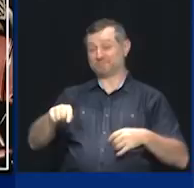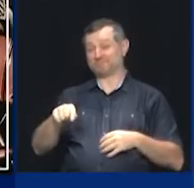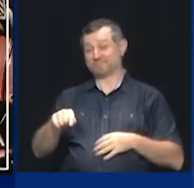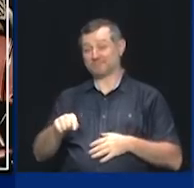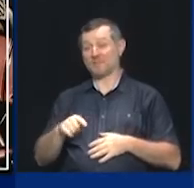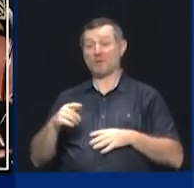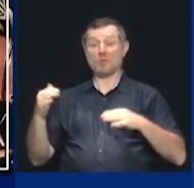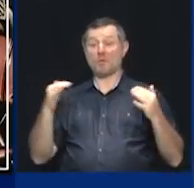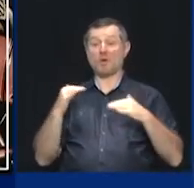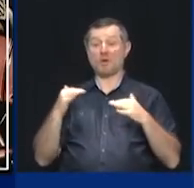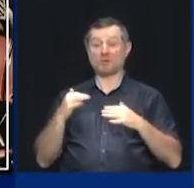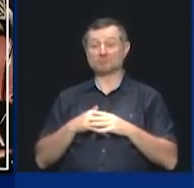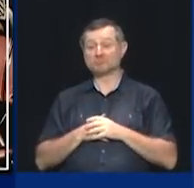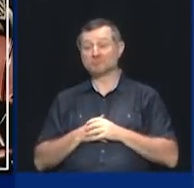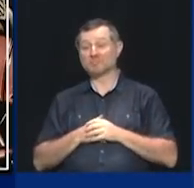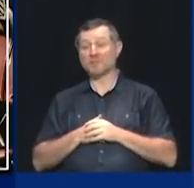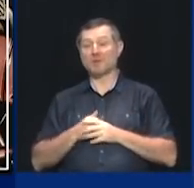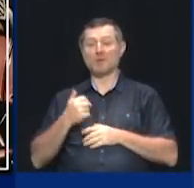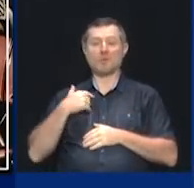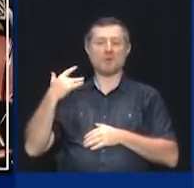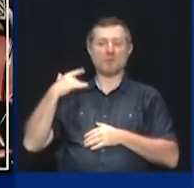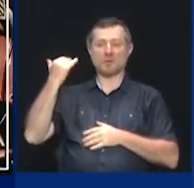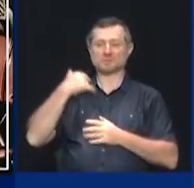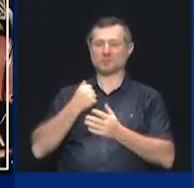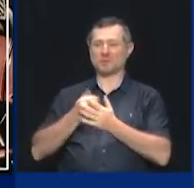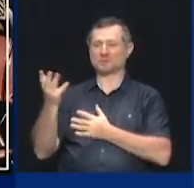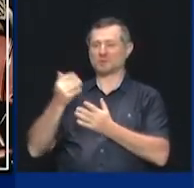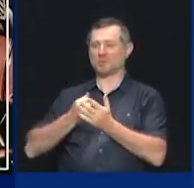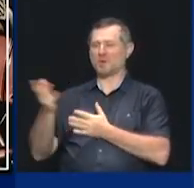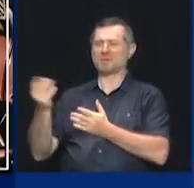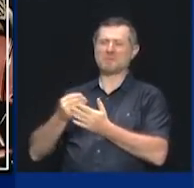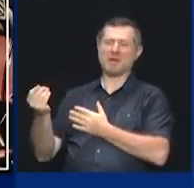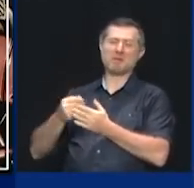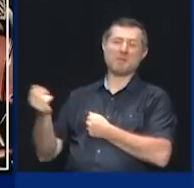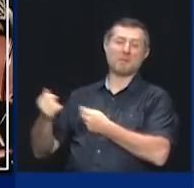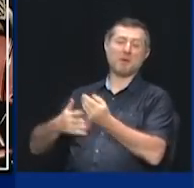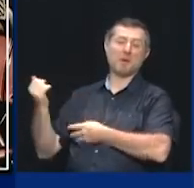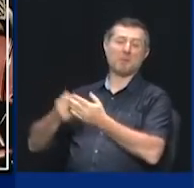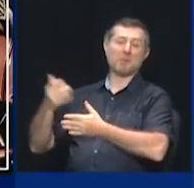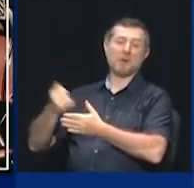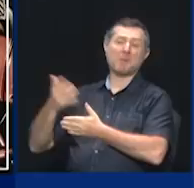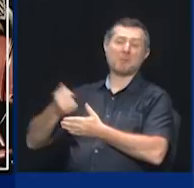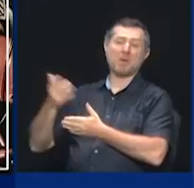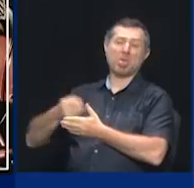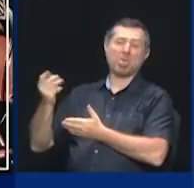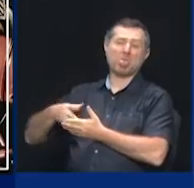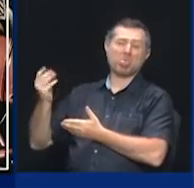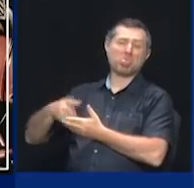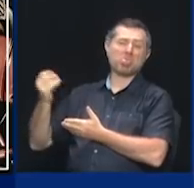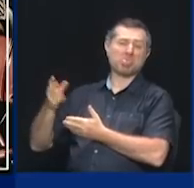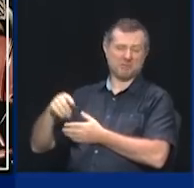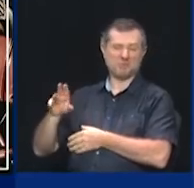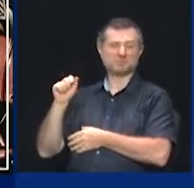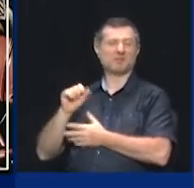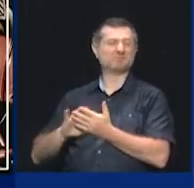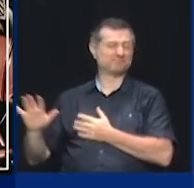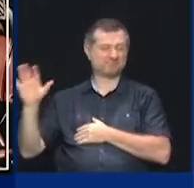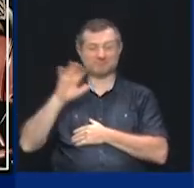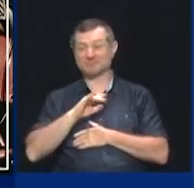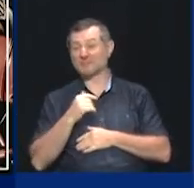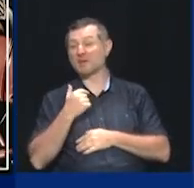we wasted so much time and money in this nation